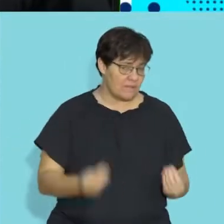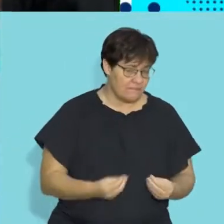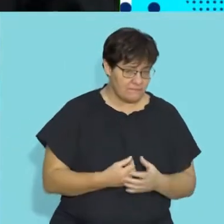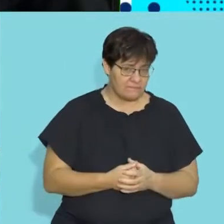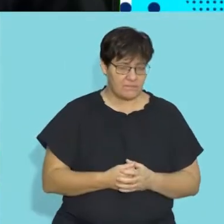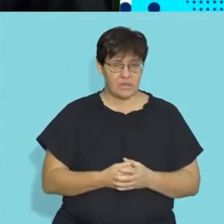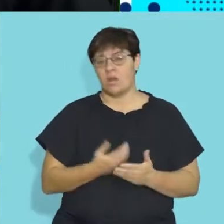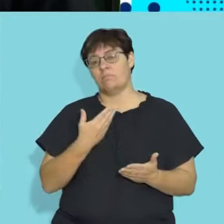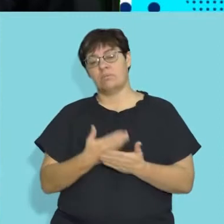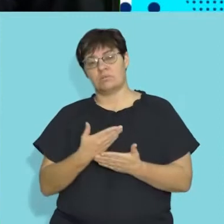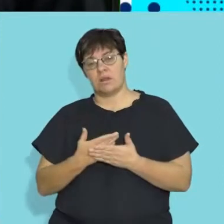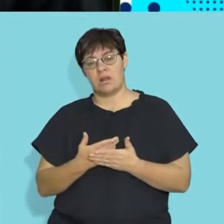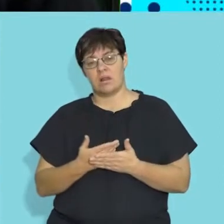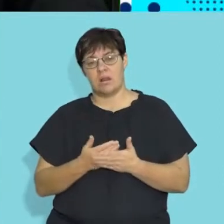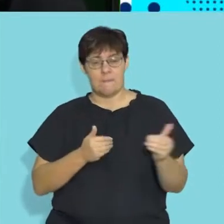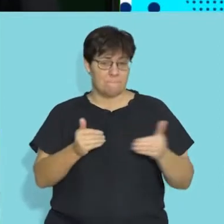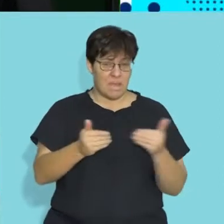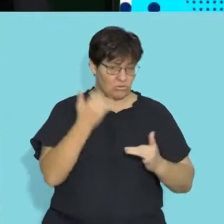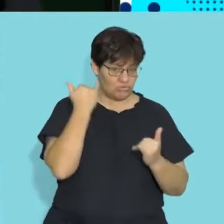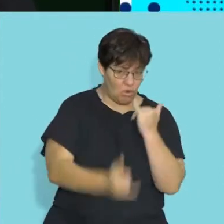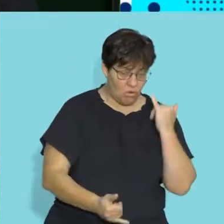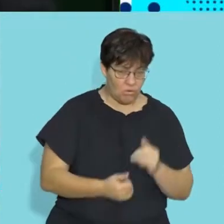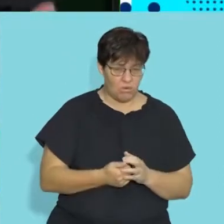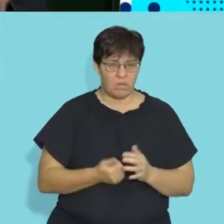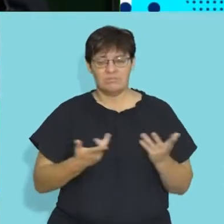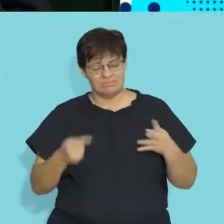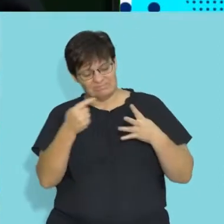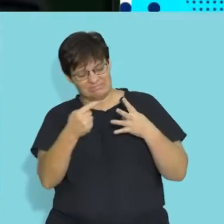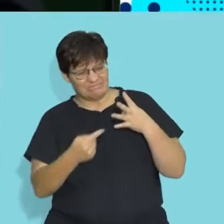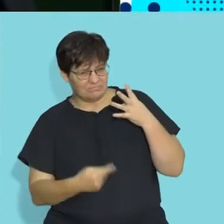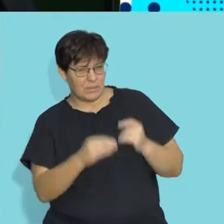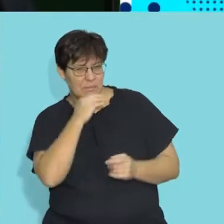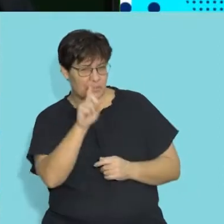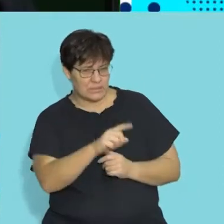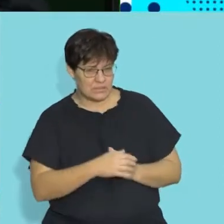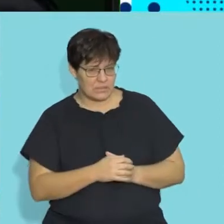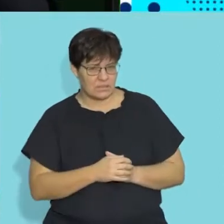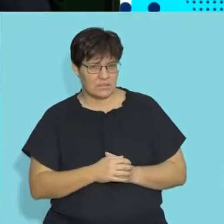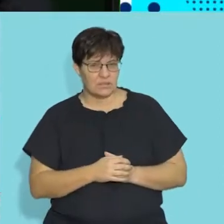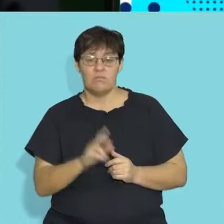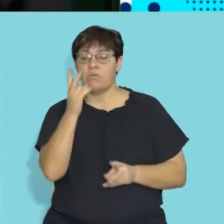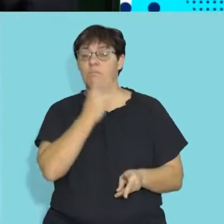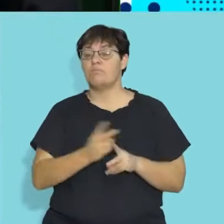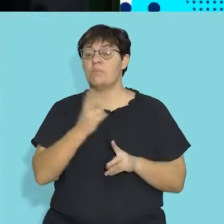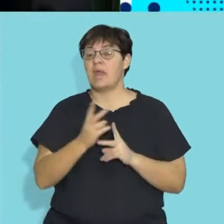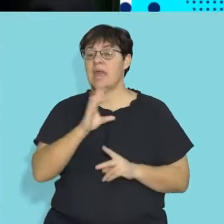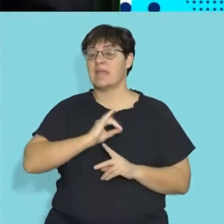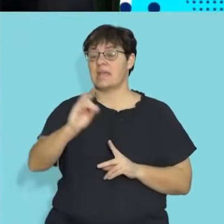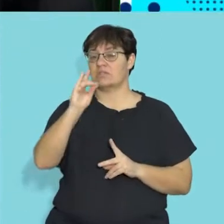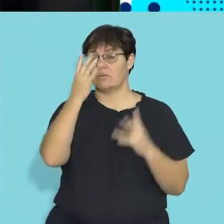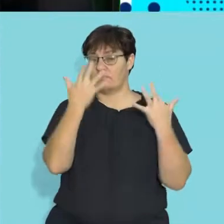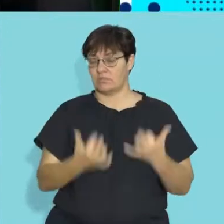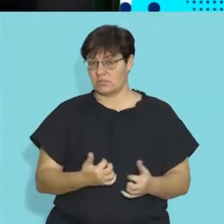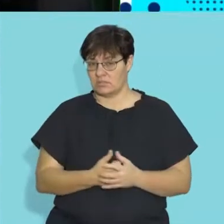fraud? Is there a possibility of mismanagement? All of that means that when you prepare your cash